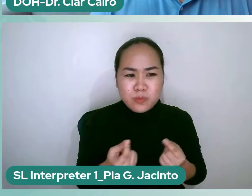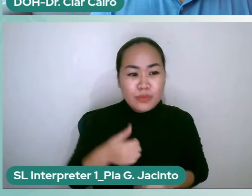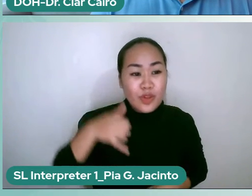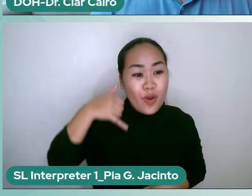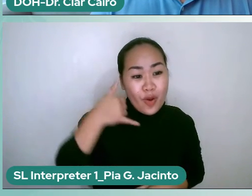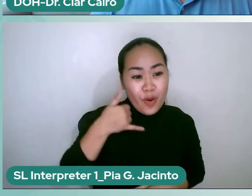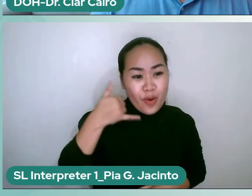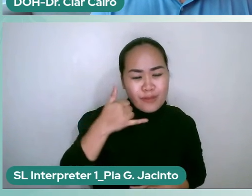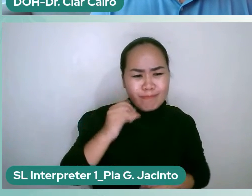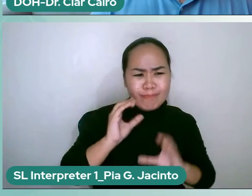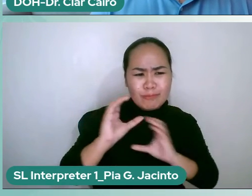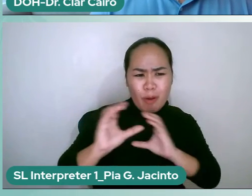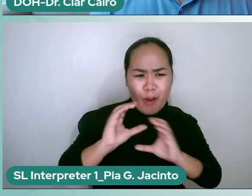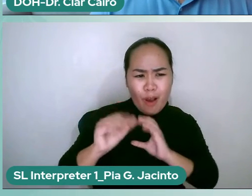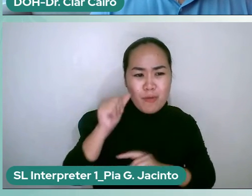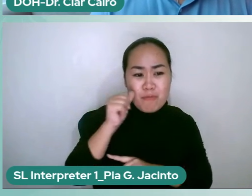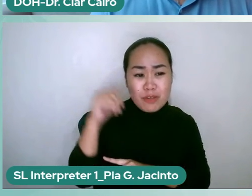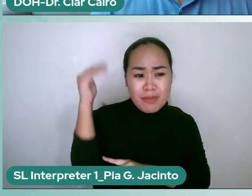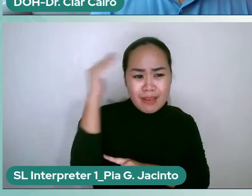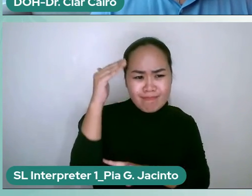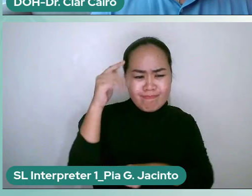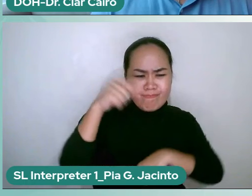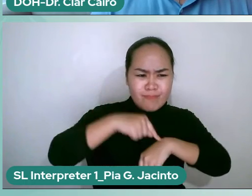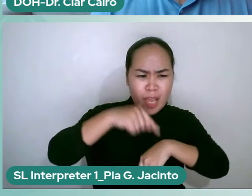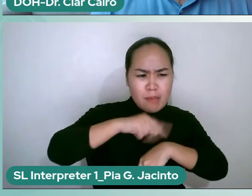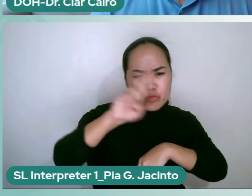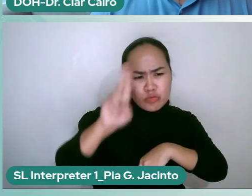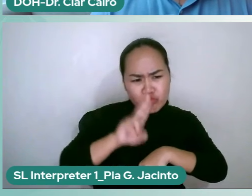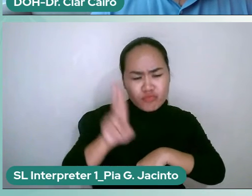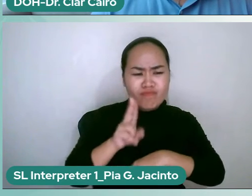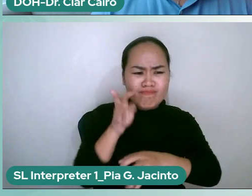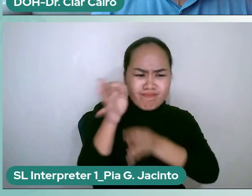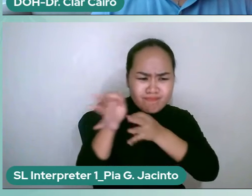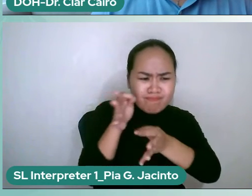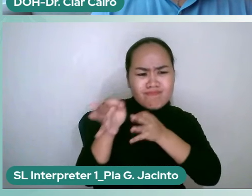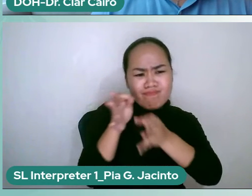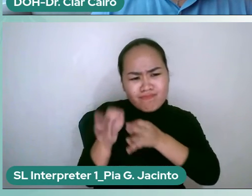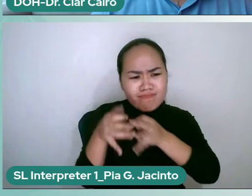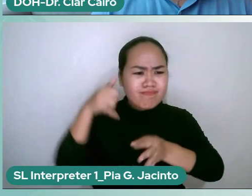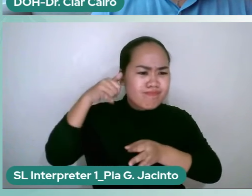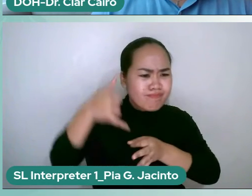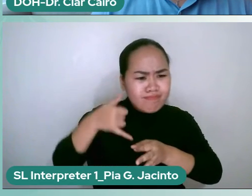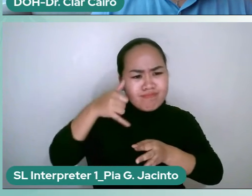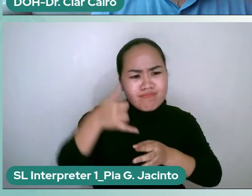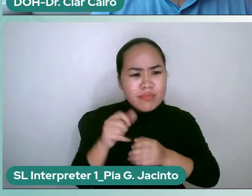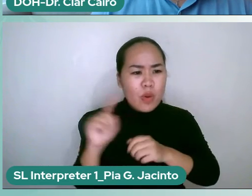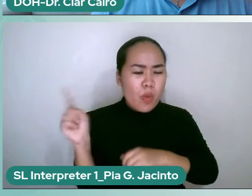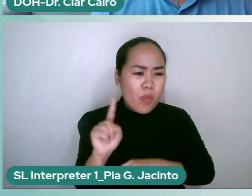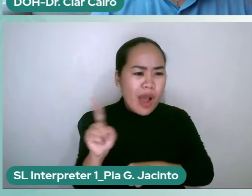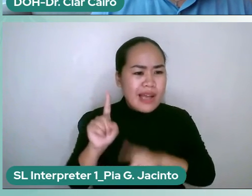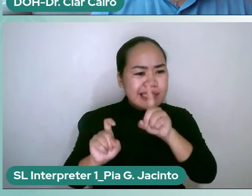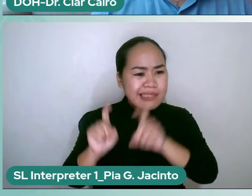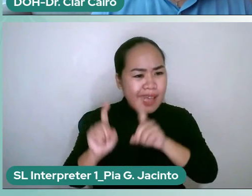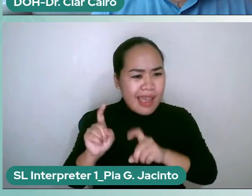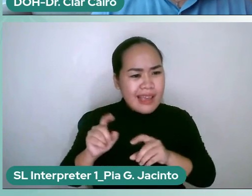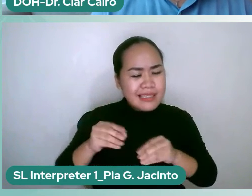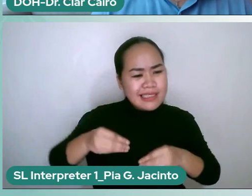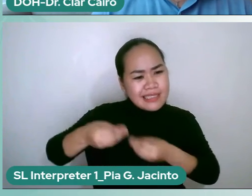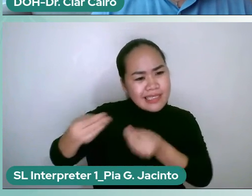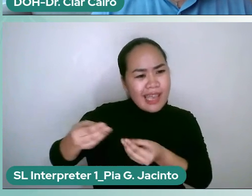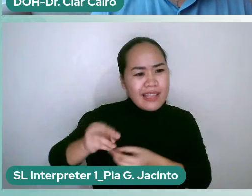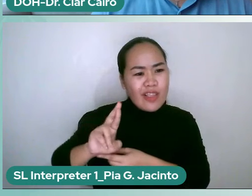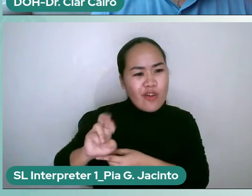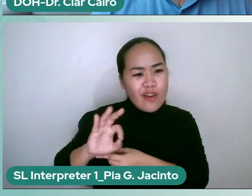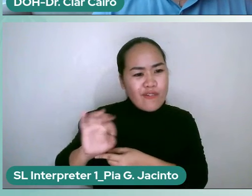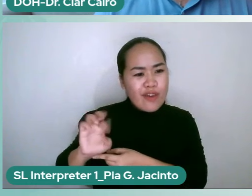explain. We spend a lot of time explaining to them what the test involves, and then we write referral letters for them. We